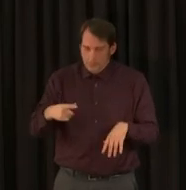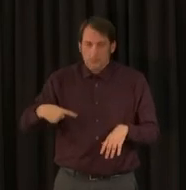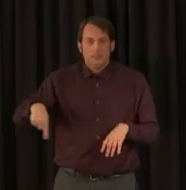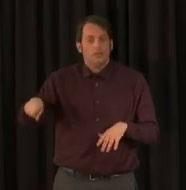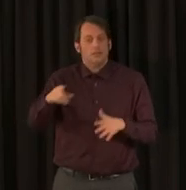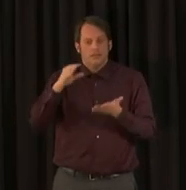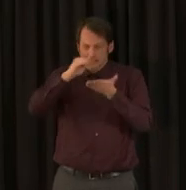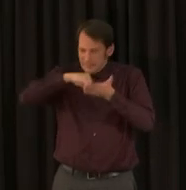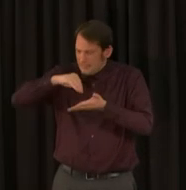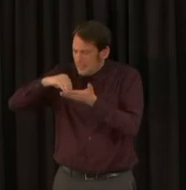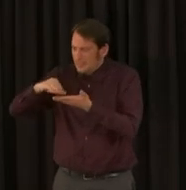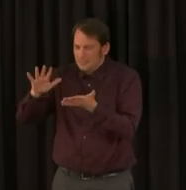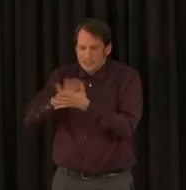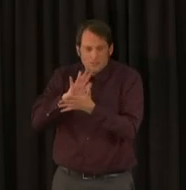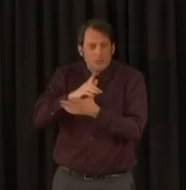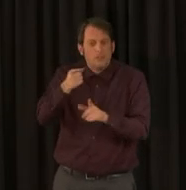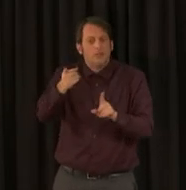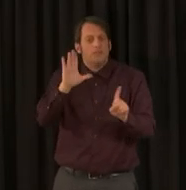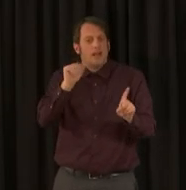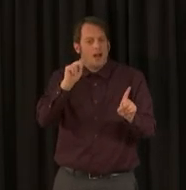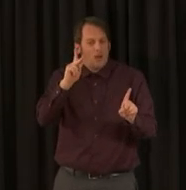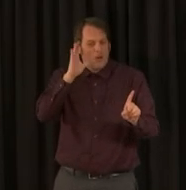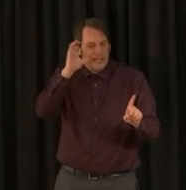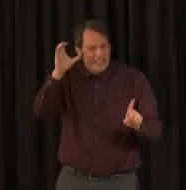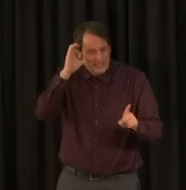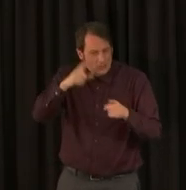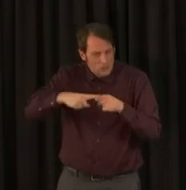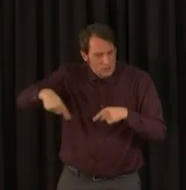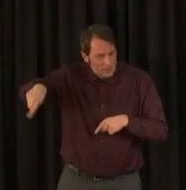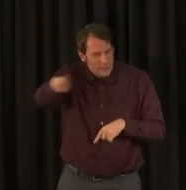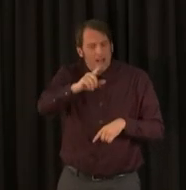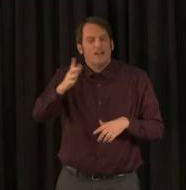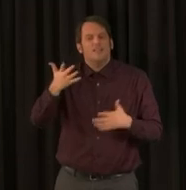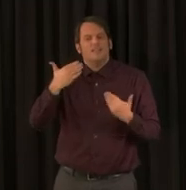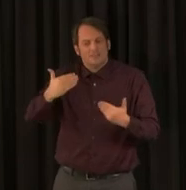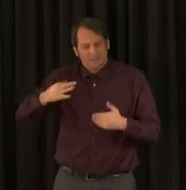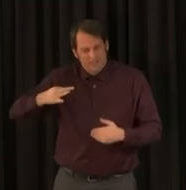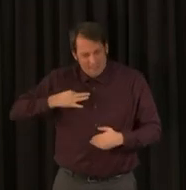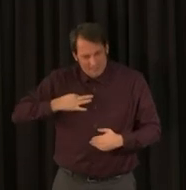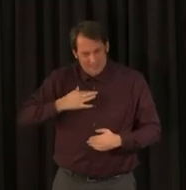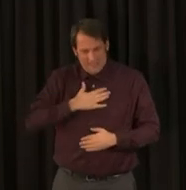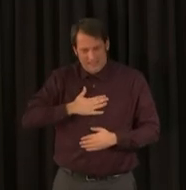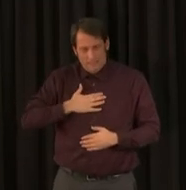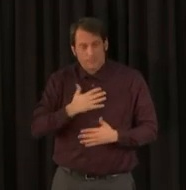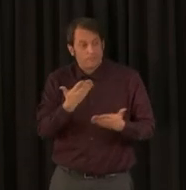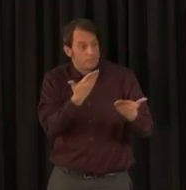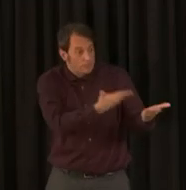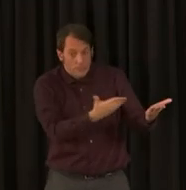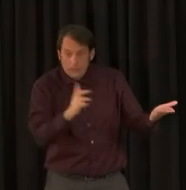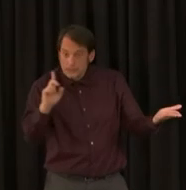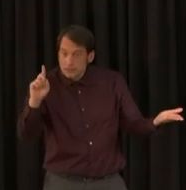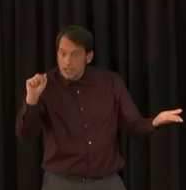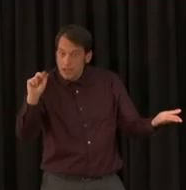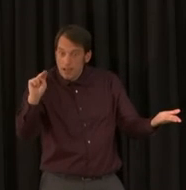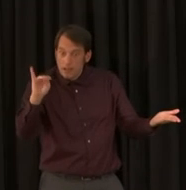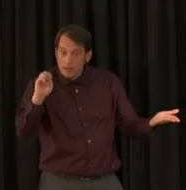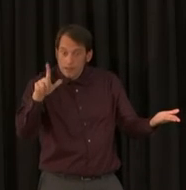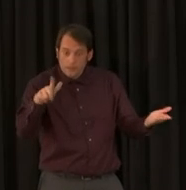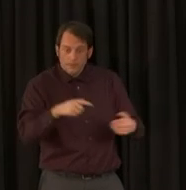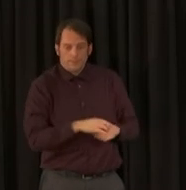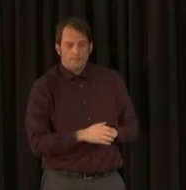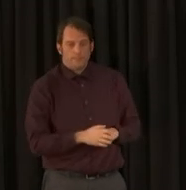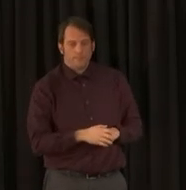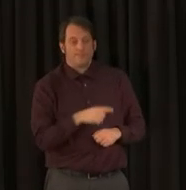you to apply. Great. Daniel? Yeah, just want to reiterate